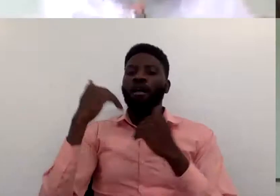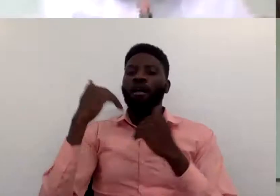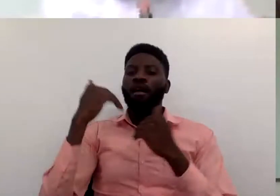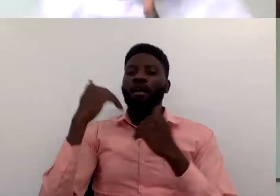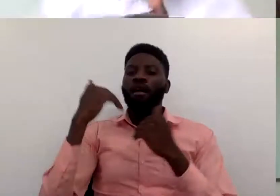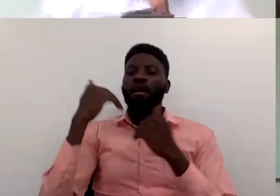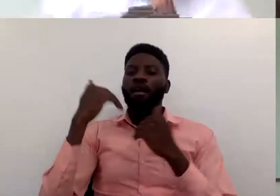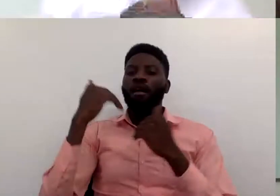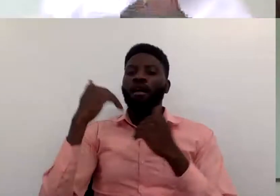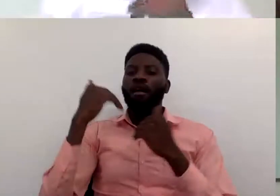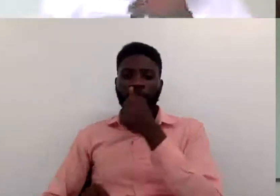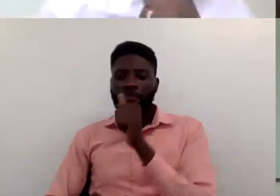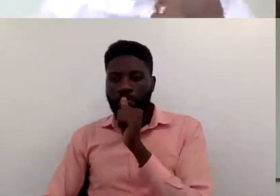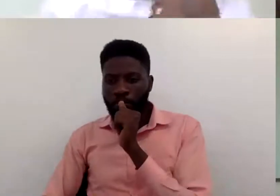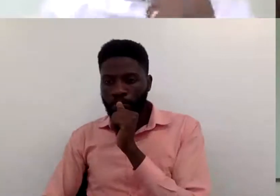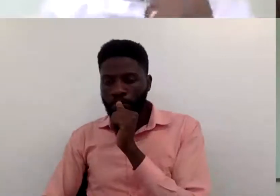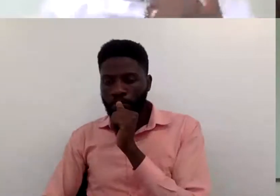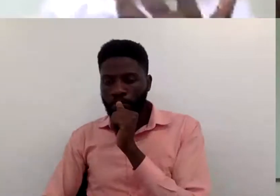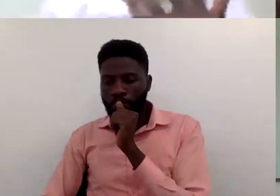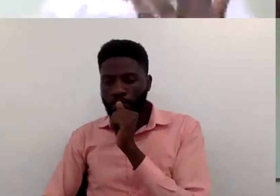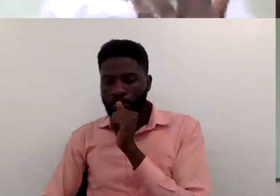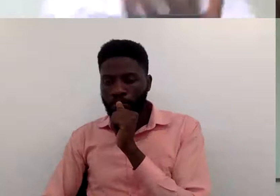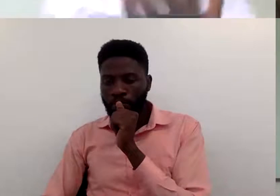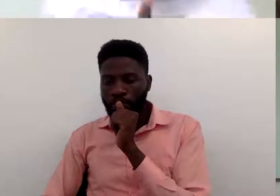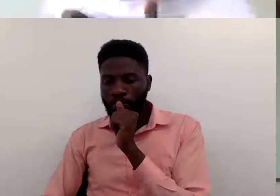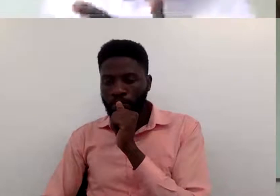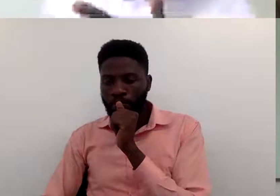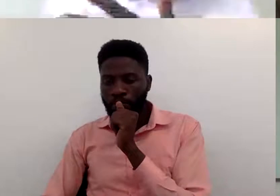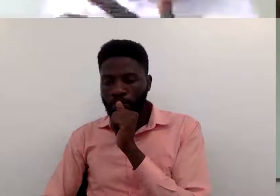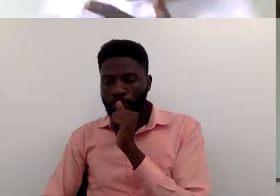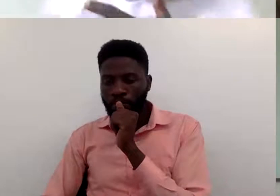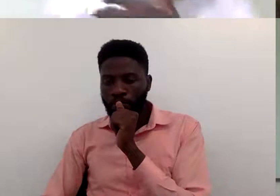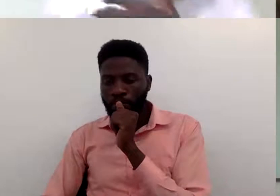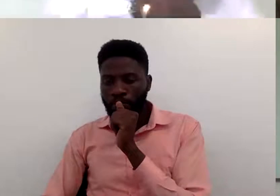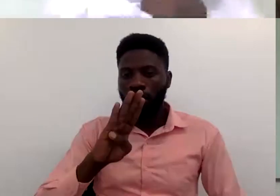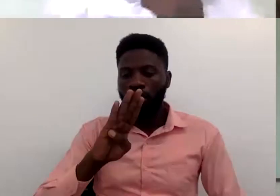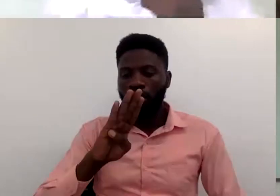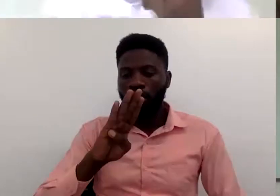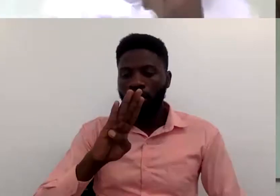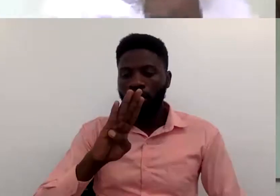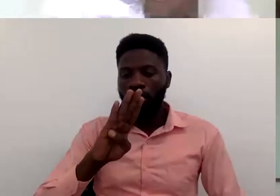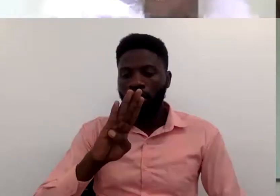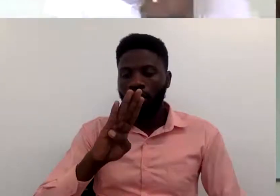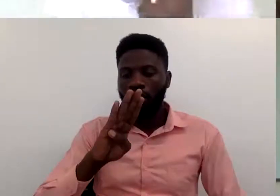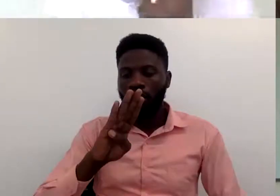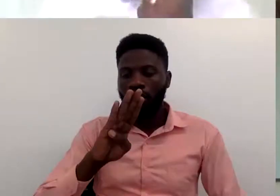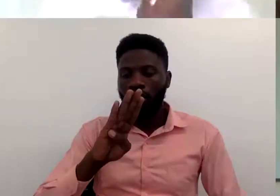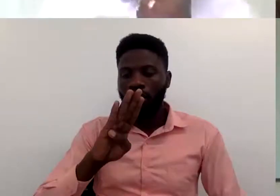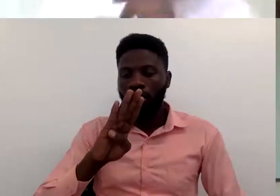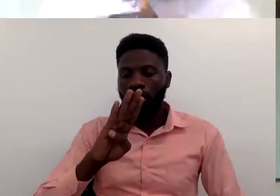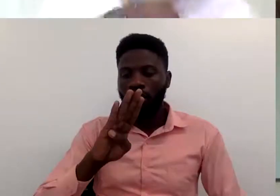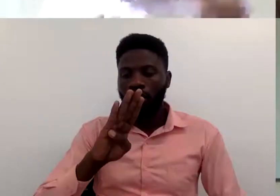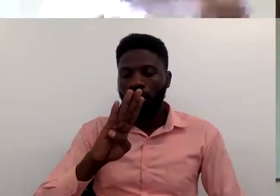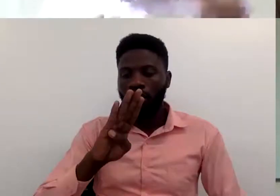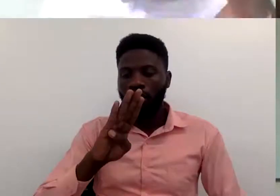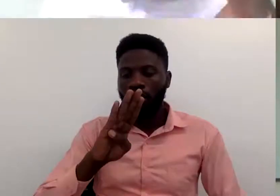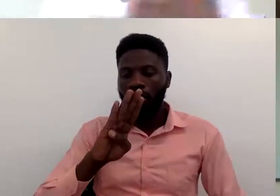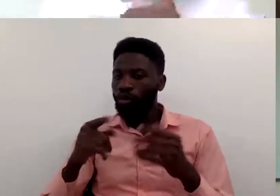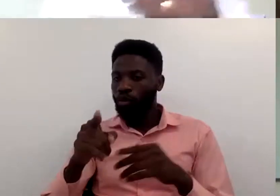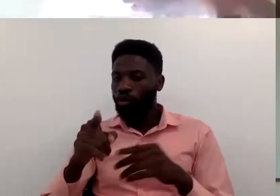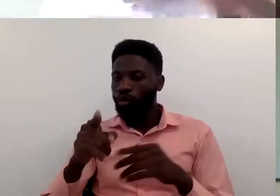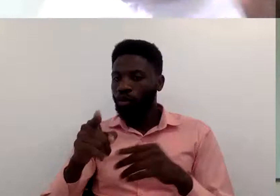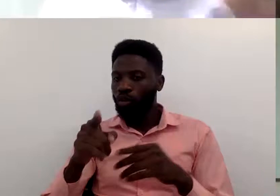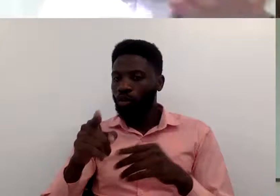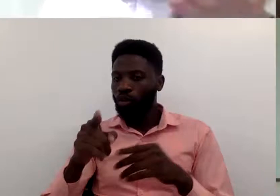private, there was a course called BA Arts, and it was huge. If you listen